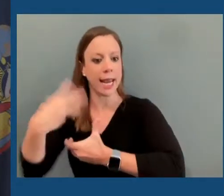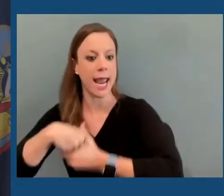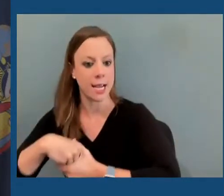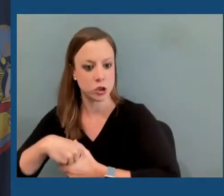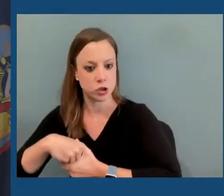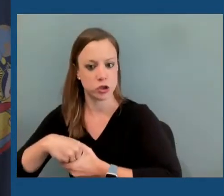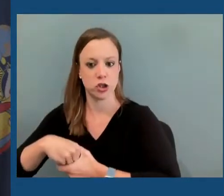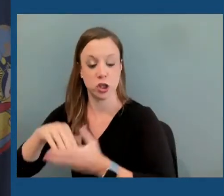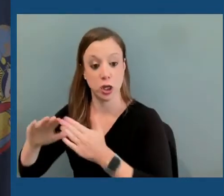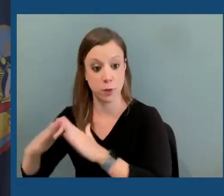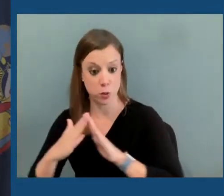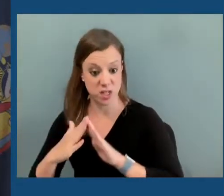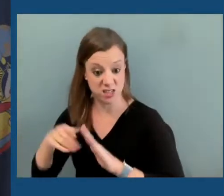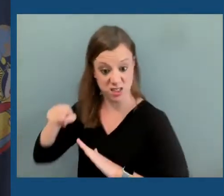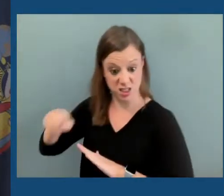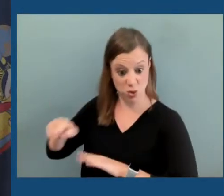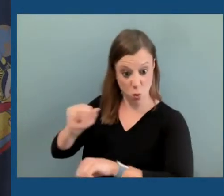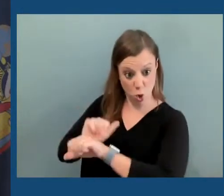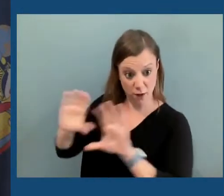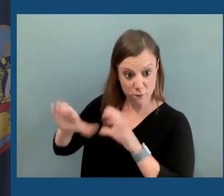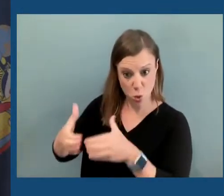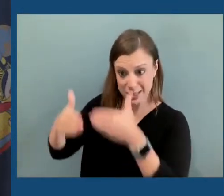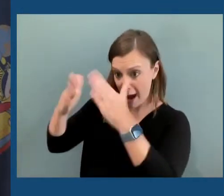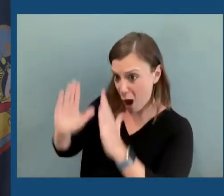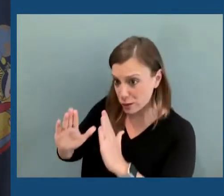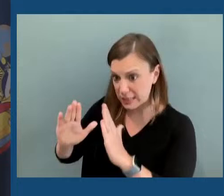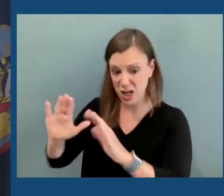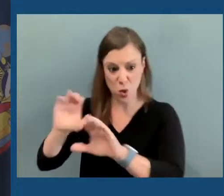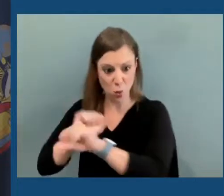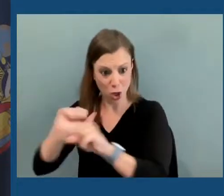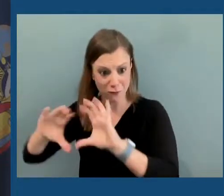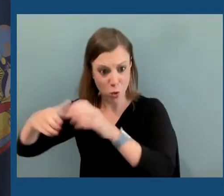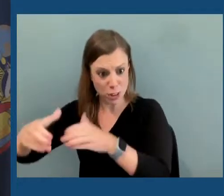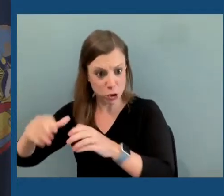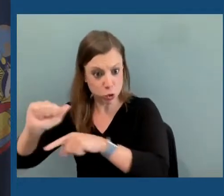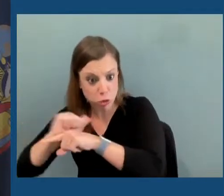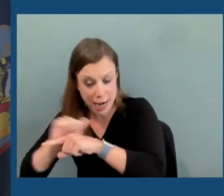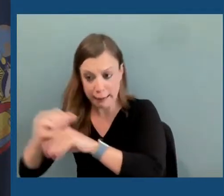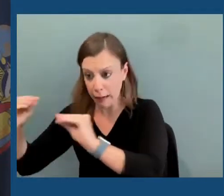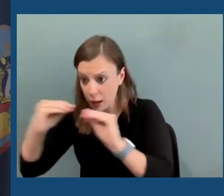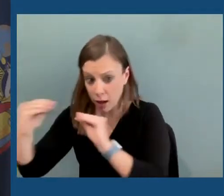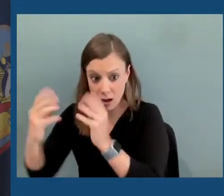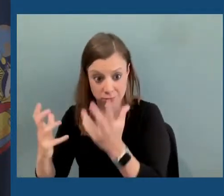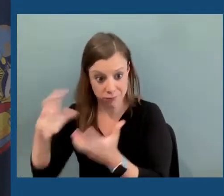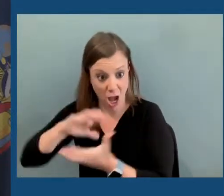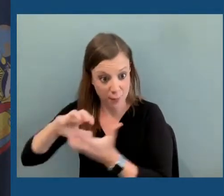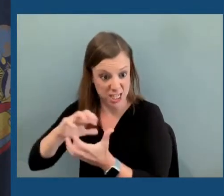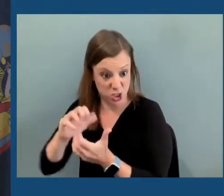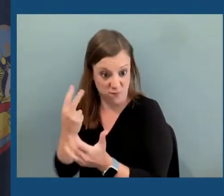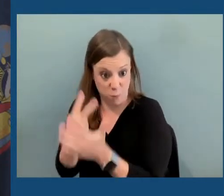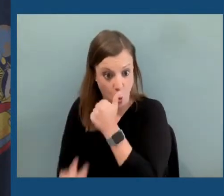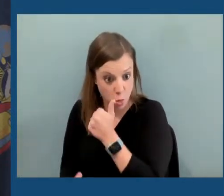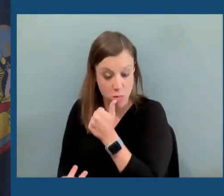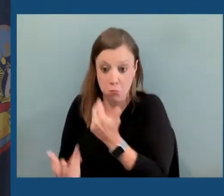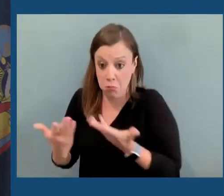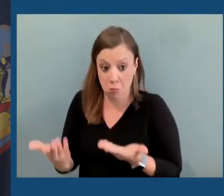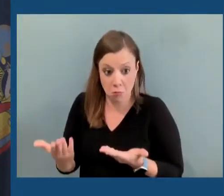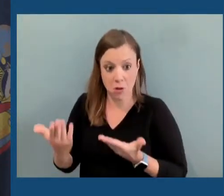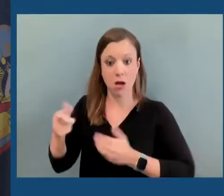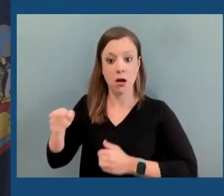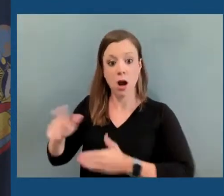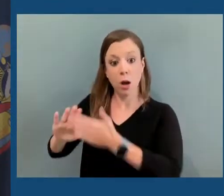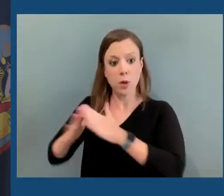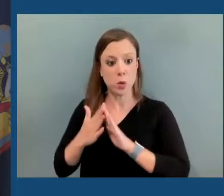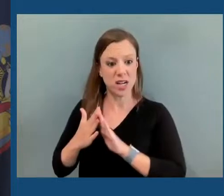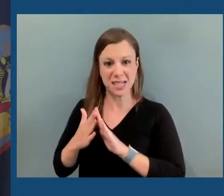housing? Is this workforce training? Is it a combination? So ultimately, it takes time, and it's hard for these communities at first.